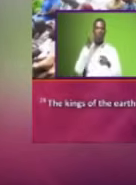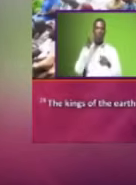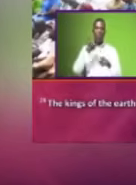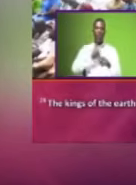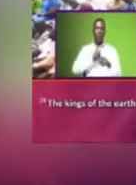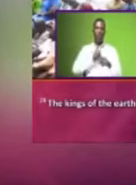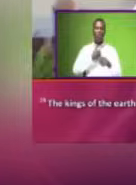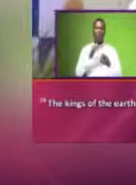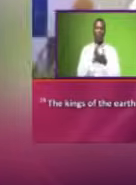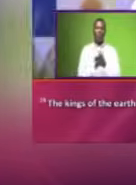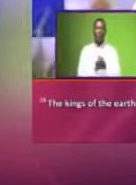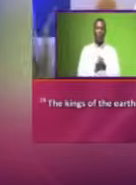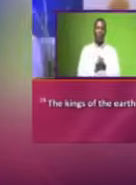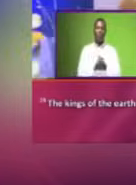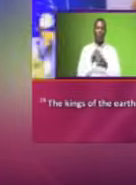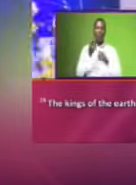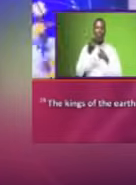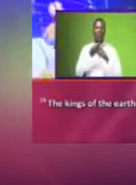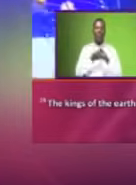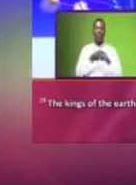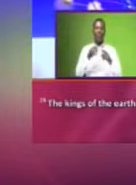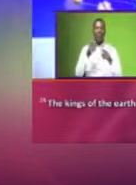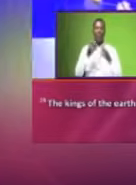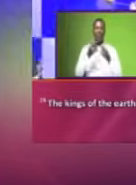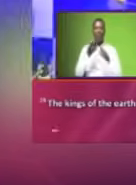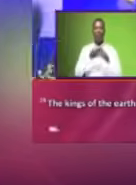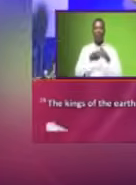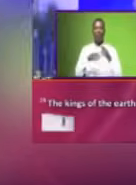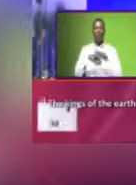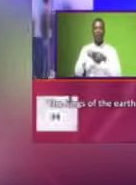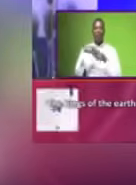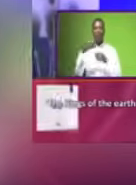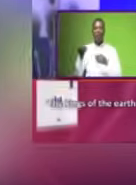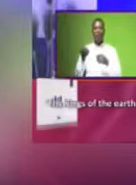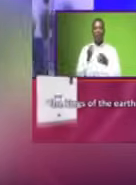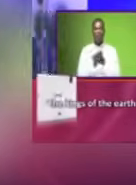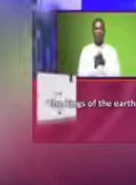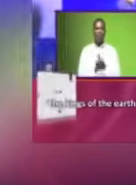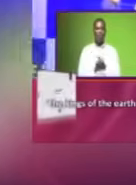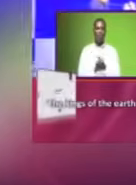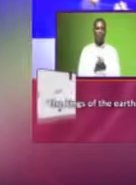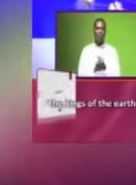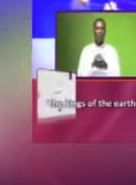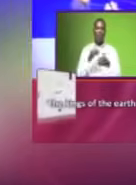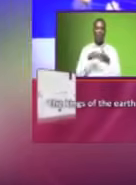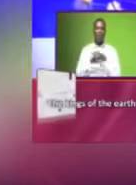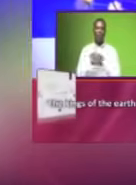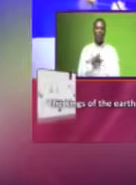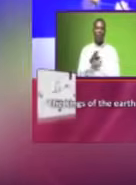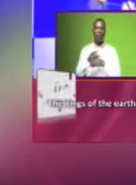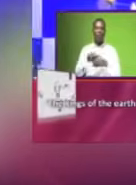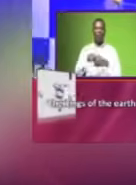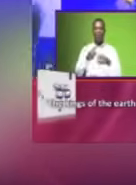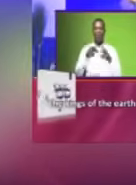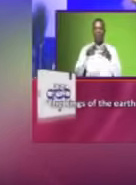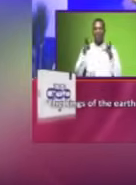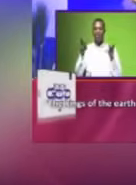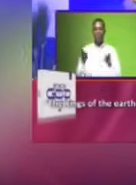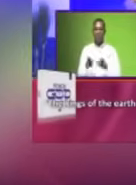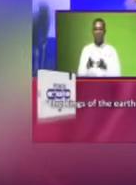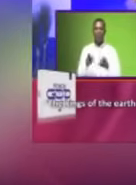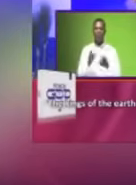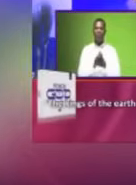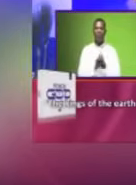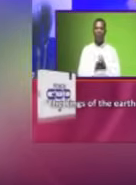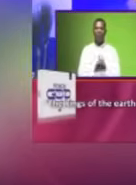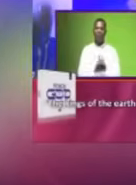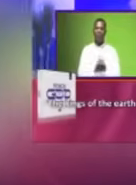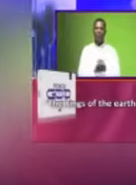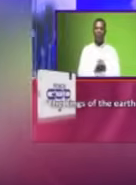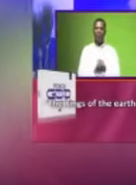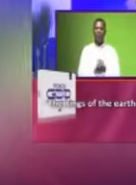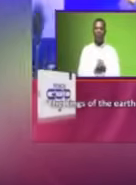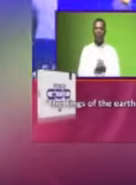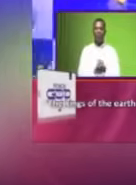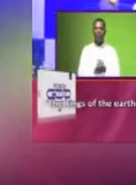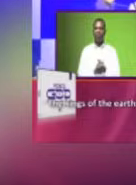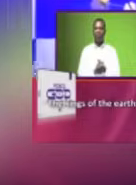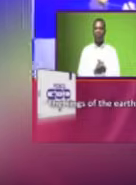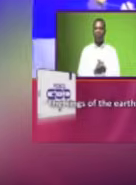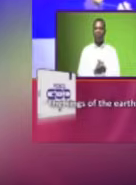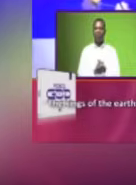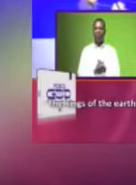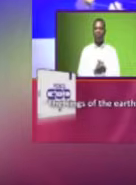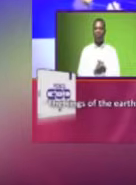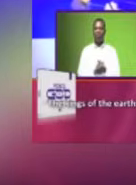or household, and then came into outside of the town, and now it has scattered across the length and breadth of